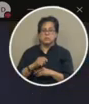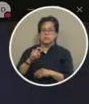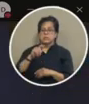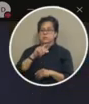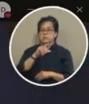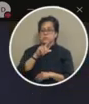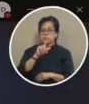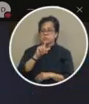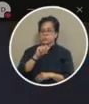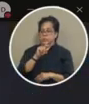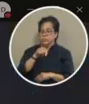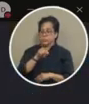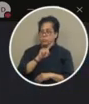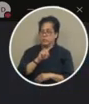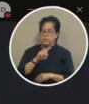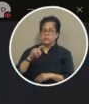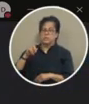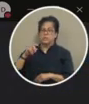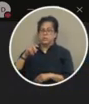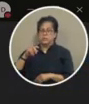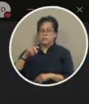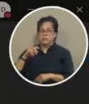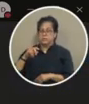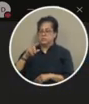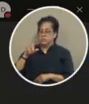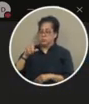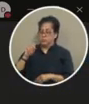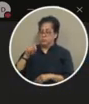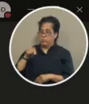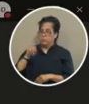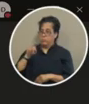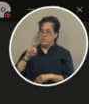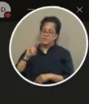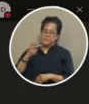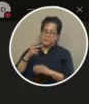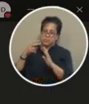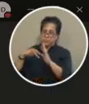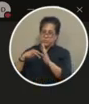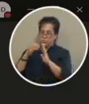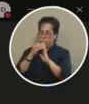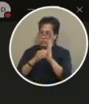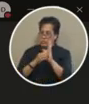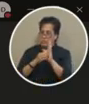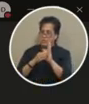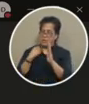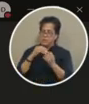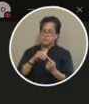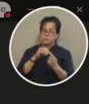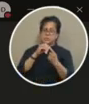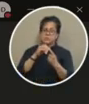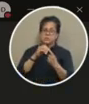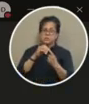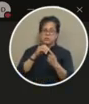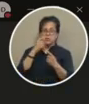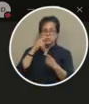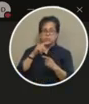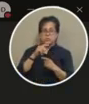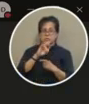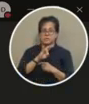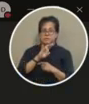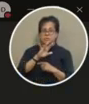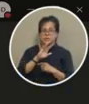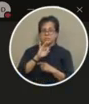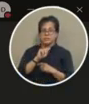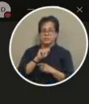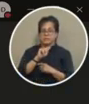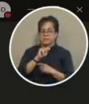20.1. Raul Garcia, Planning Inspections. 20.1 is a second reading of an ordinance granting a special permit to allow for a 75-foot